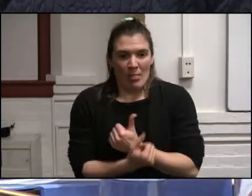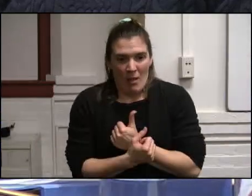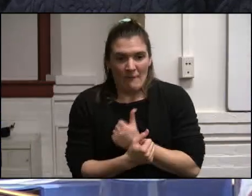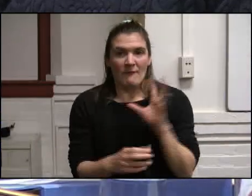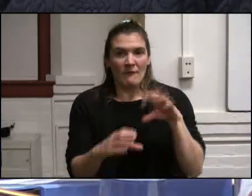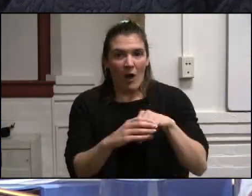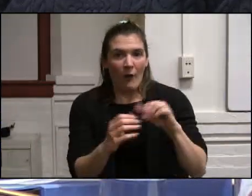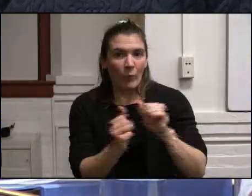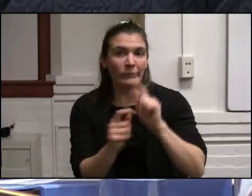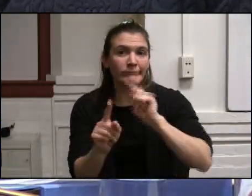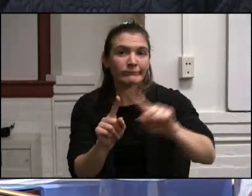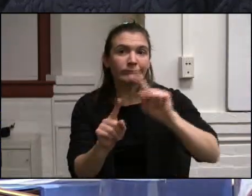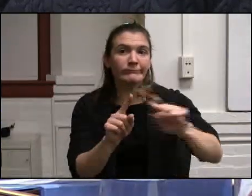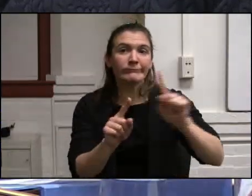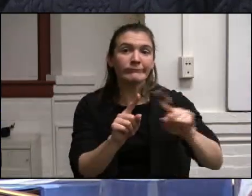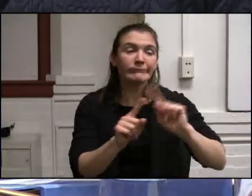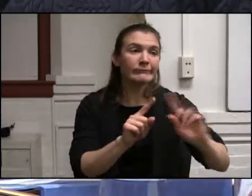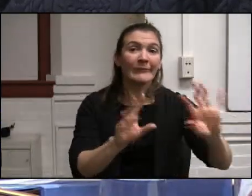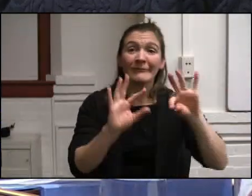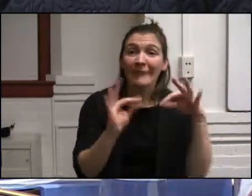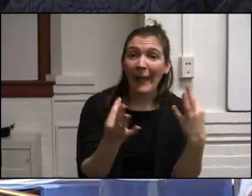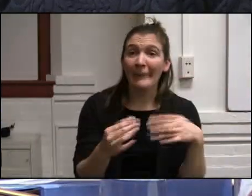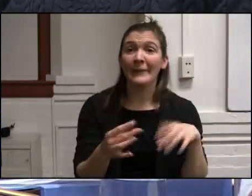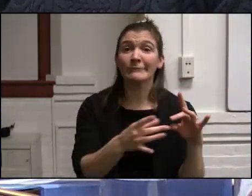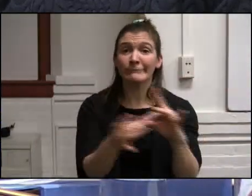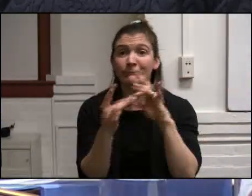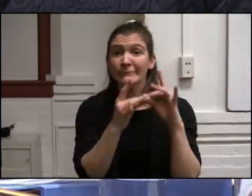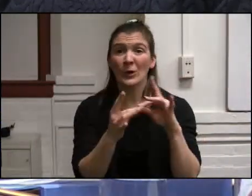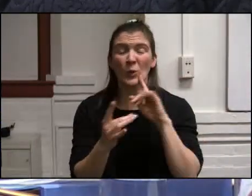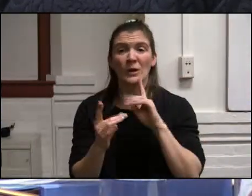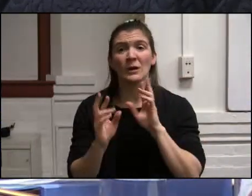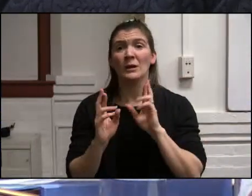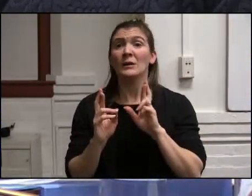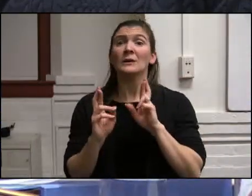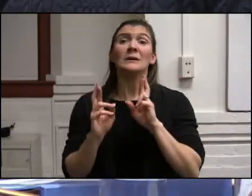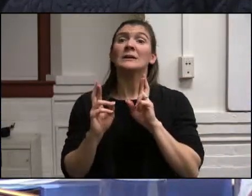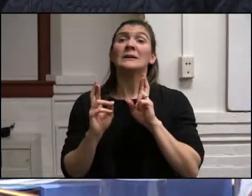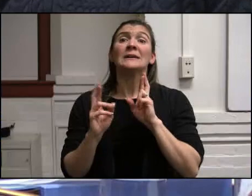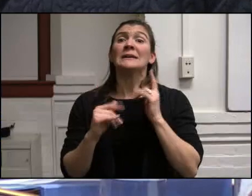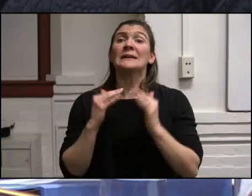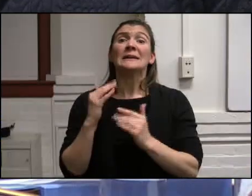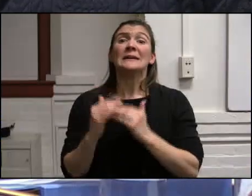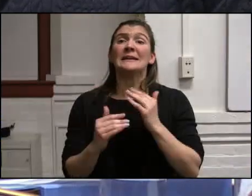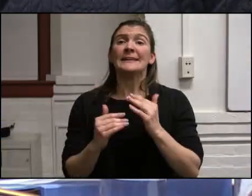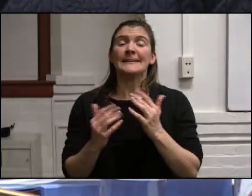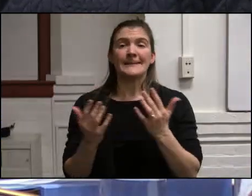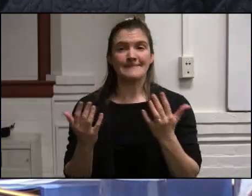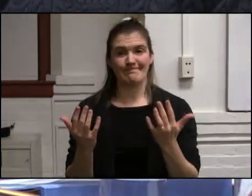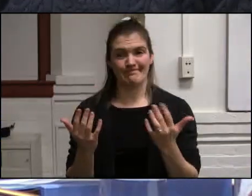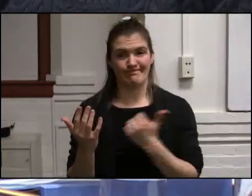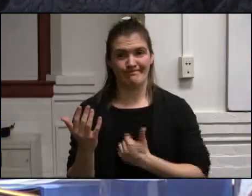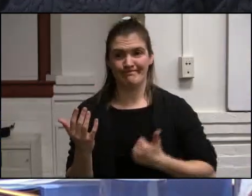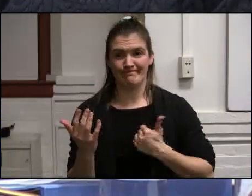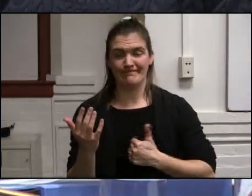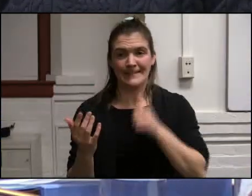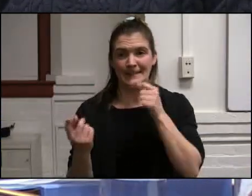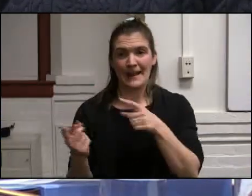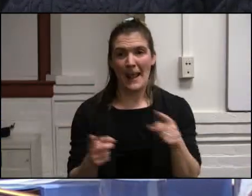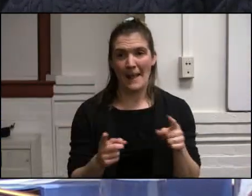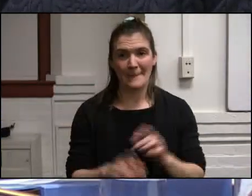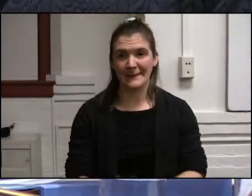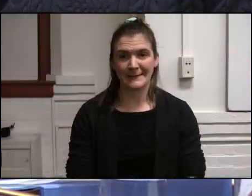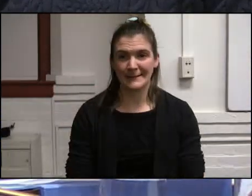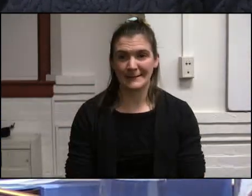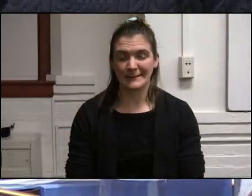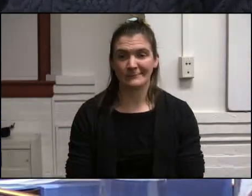are involved with the family, and we're just pulling for him, and he just didn't make it. But